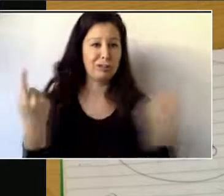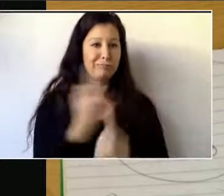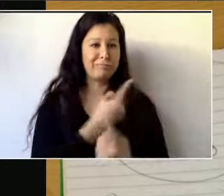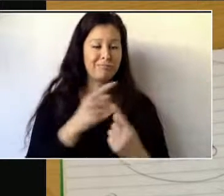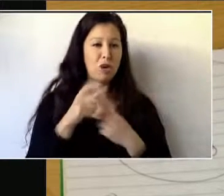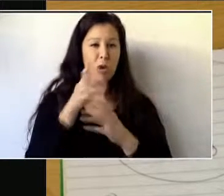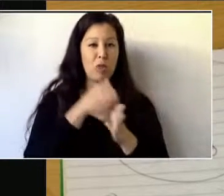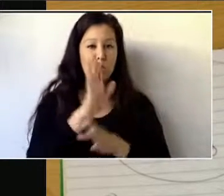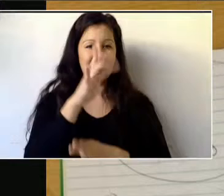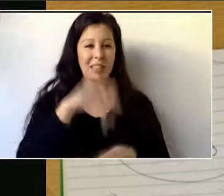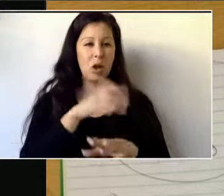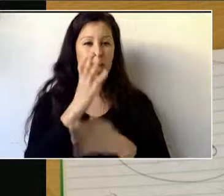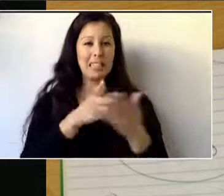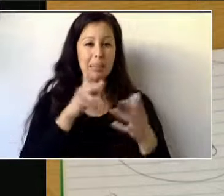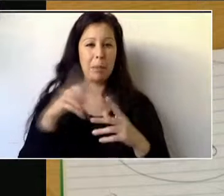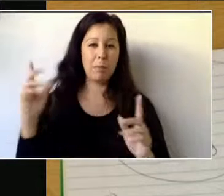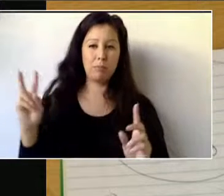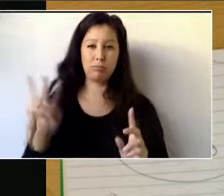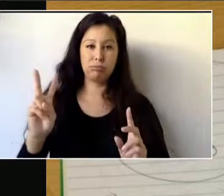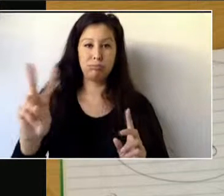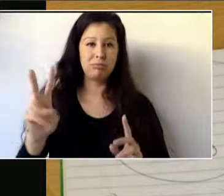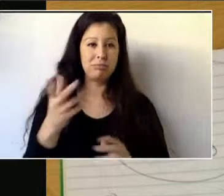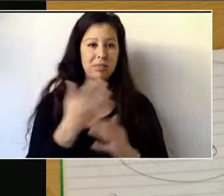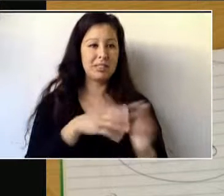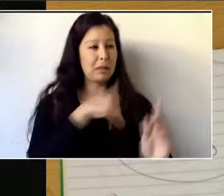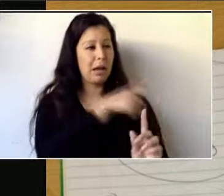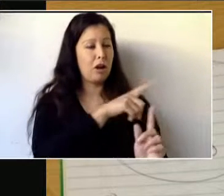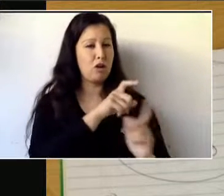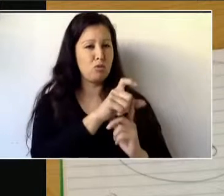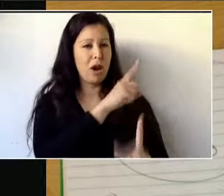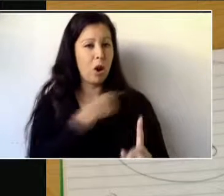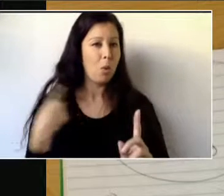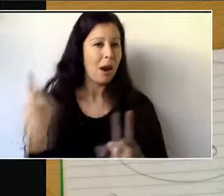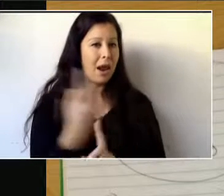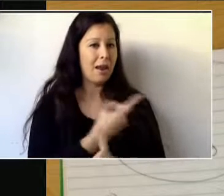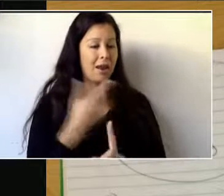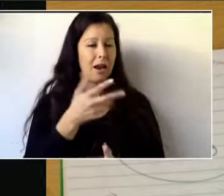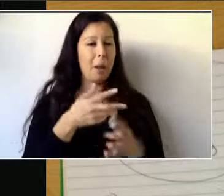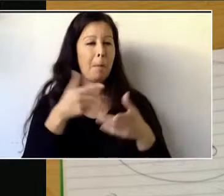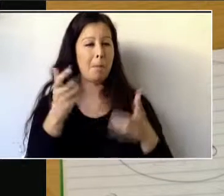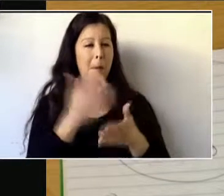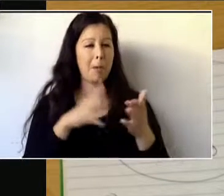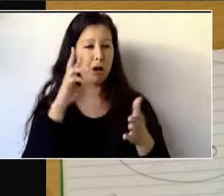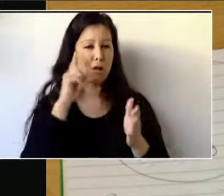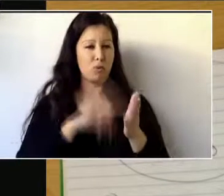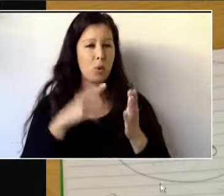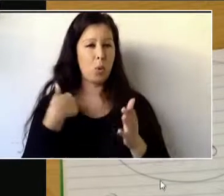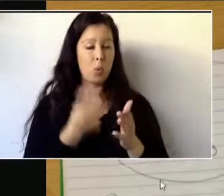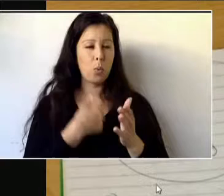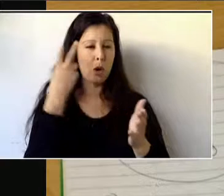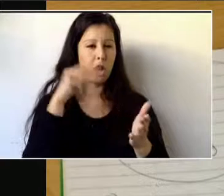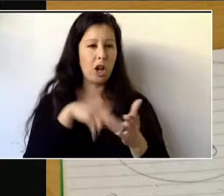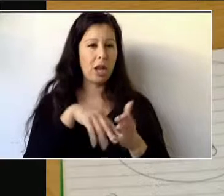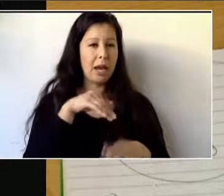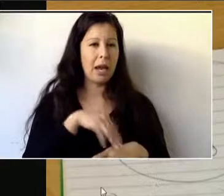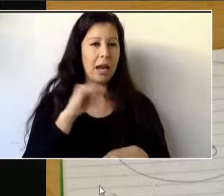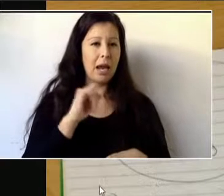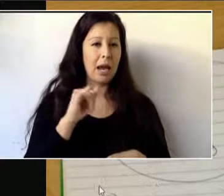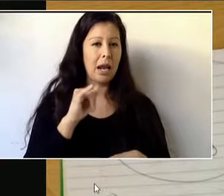or like some people running through the center, some people running around a circle. And a big part of our research was looking at gaze. Like, okay,